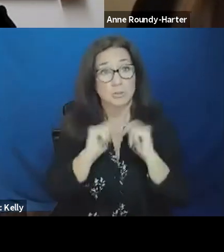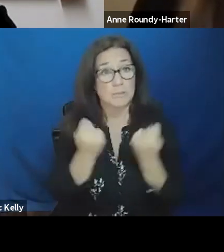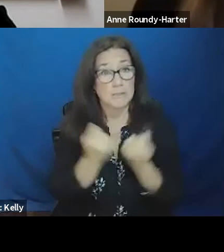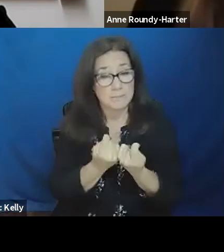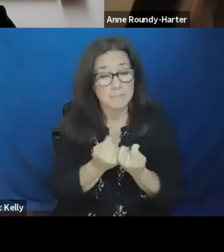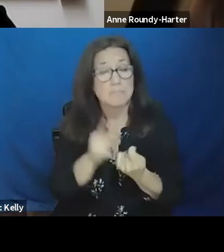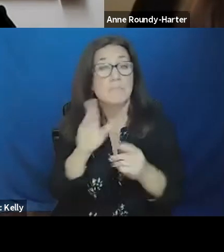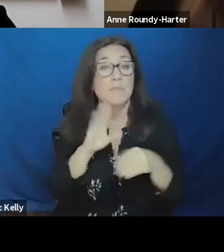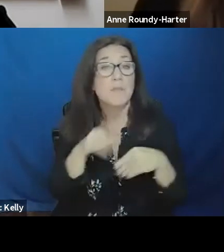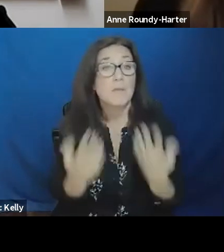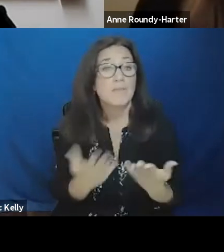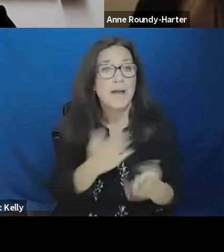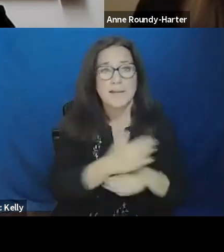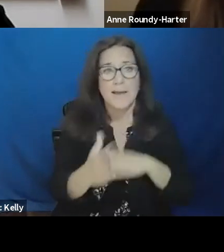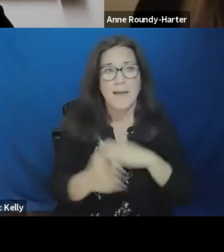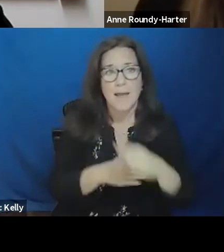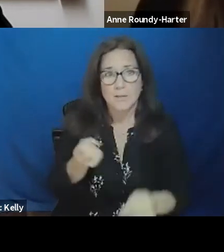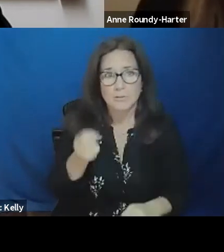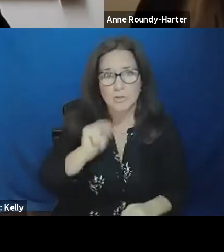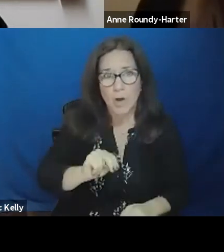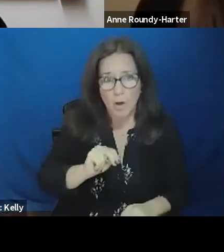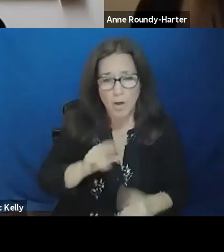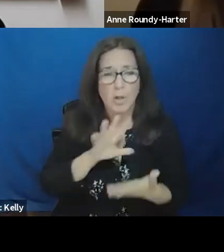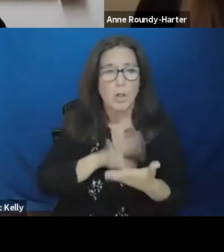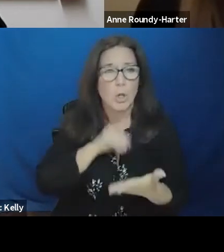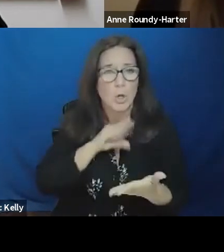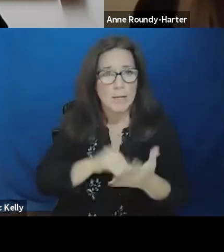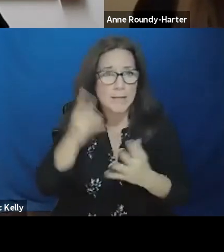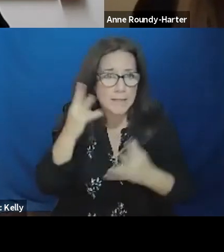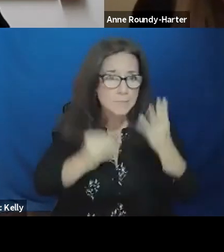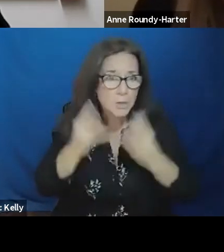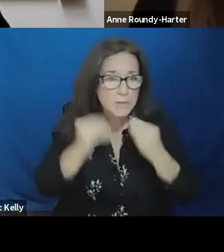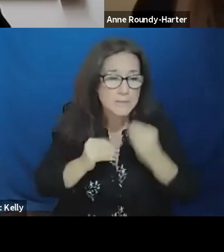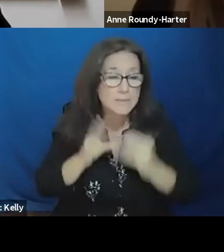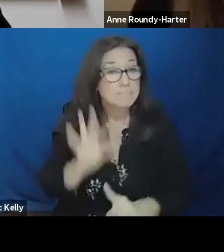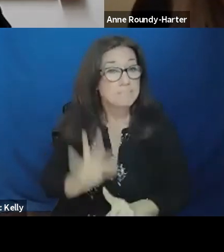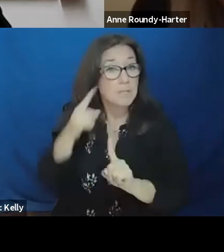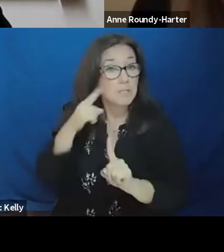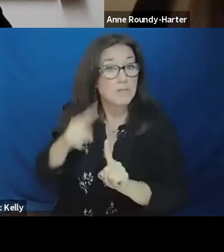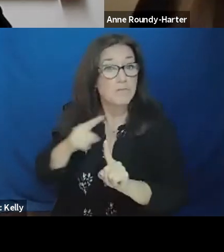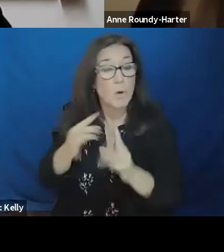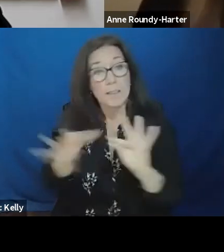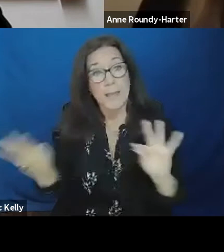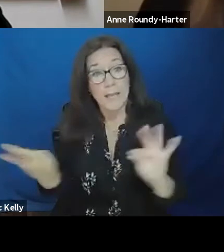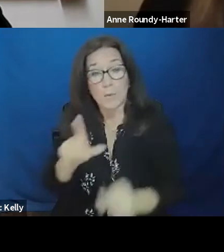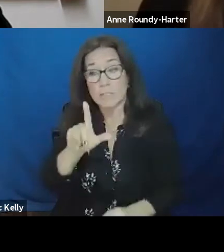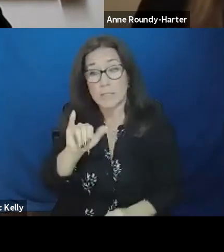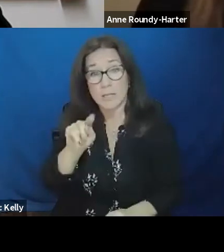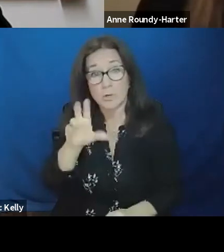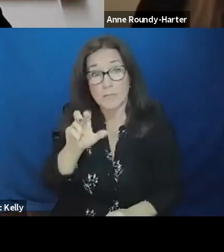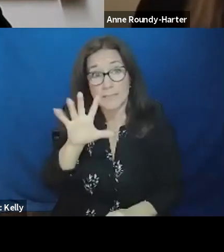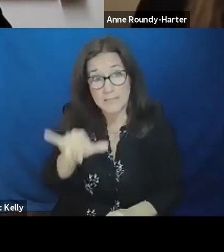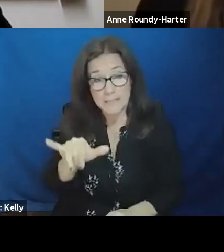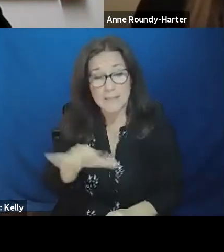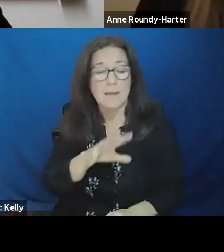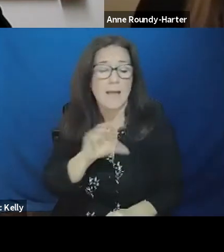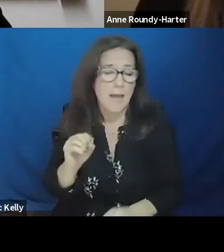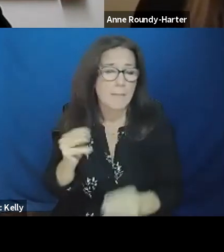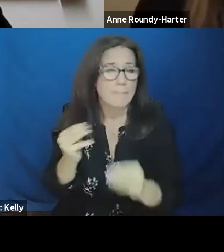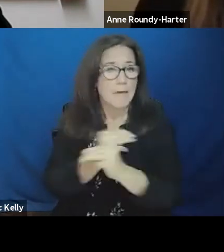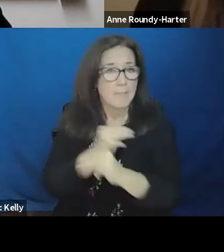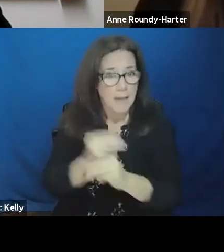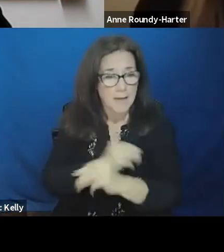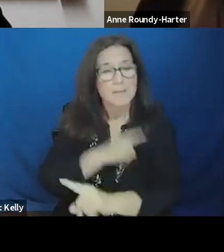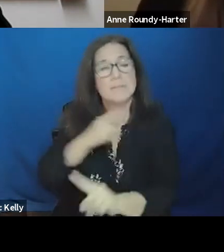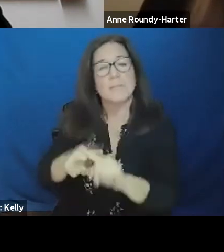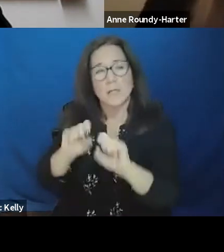experiences that weave in both the standards, especially for language literacy and mathematics, along with social emotional learning